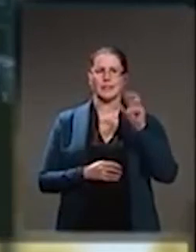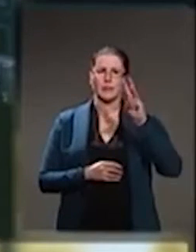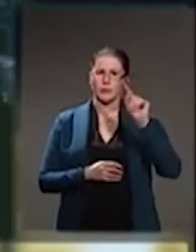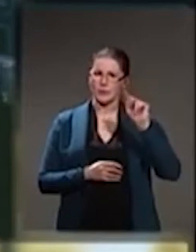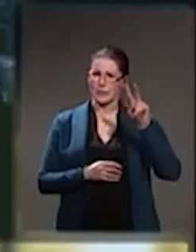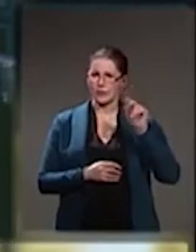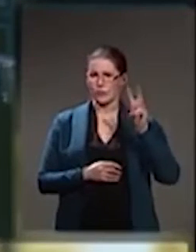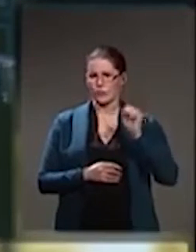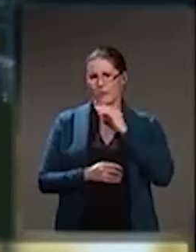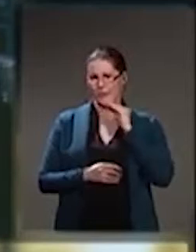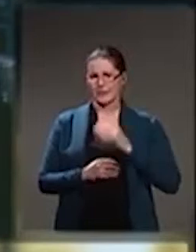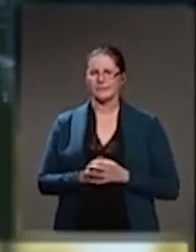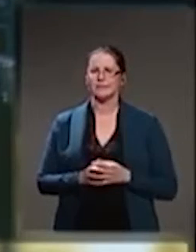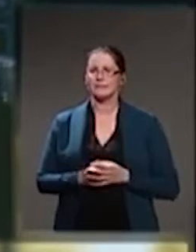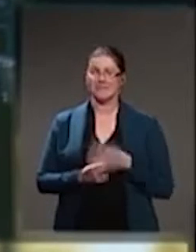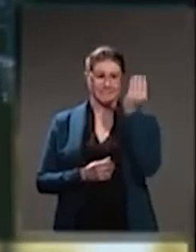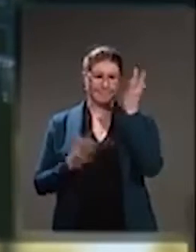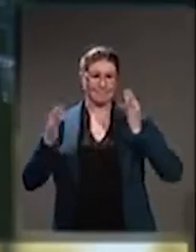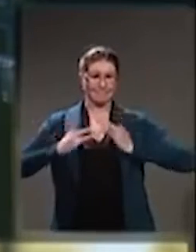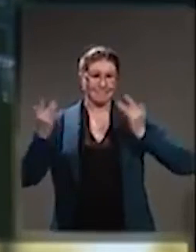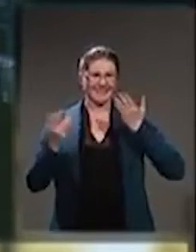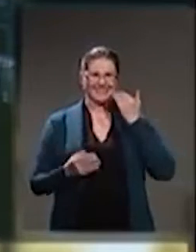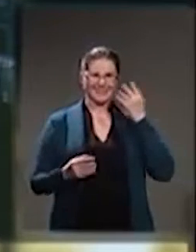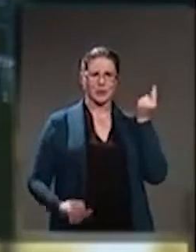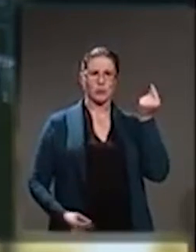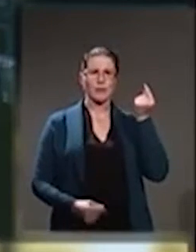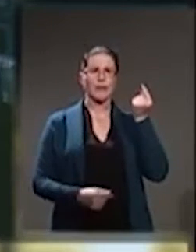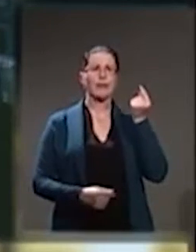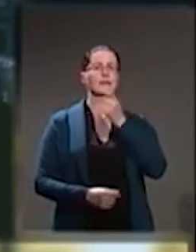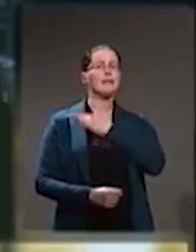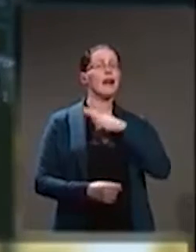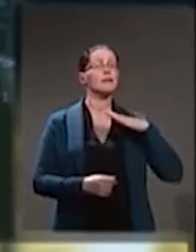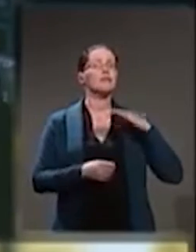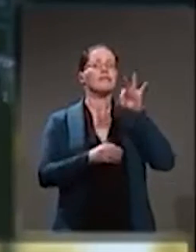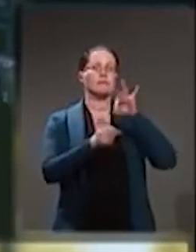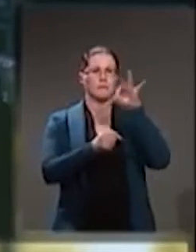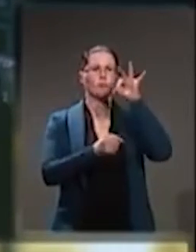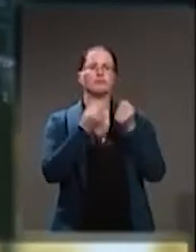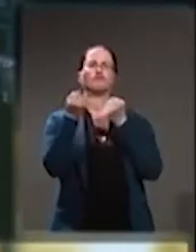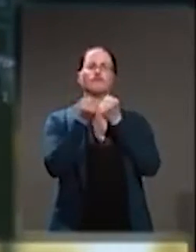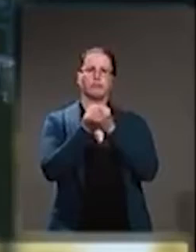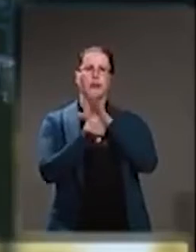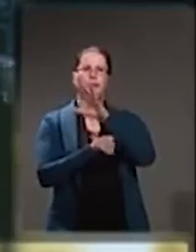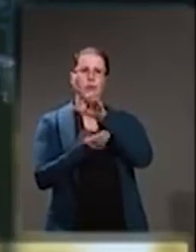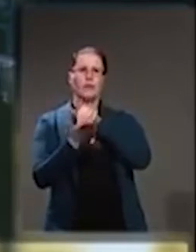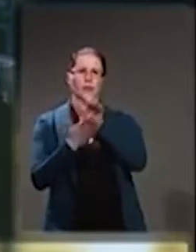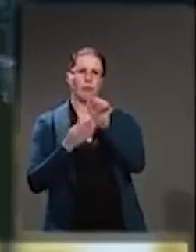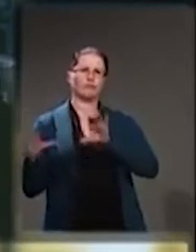Halifax. We actually have an update on that story. On Tuesday night, City Council voted to fund the expansion of the size of the